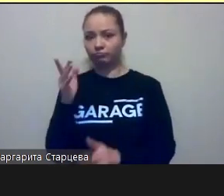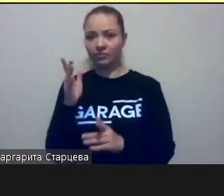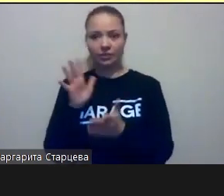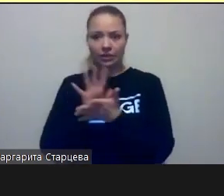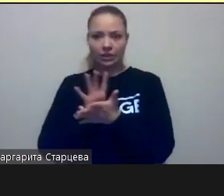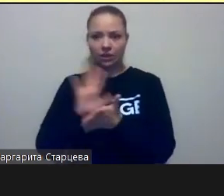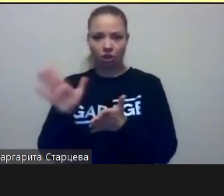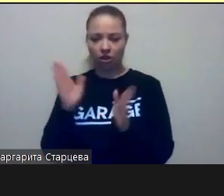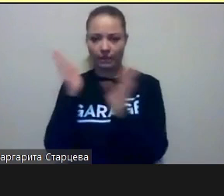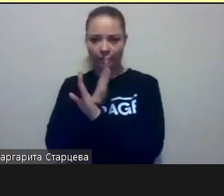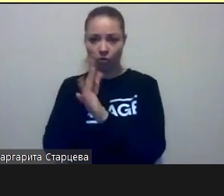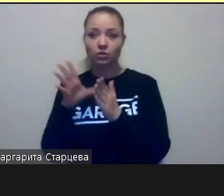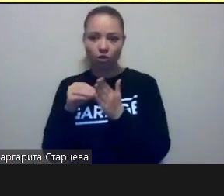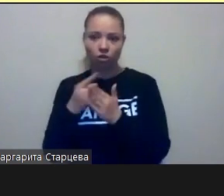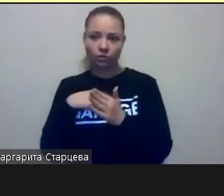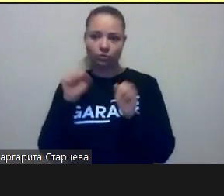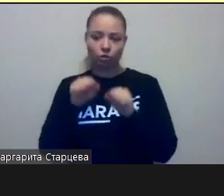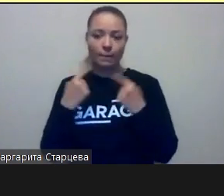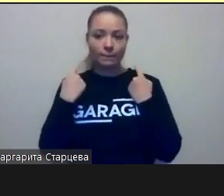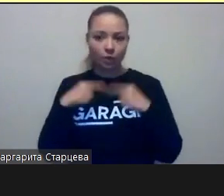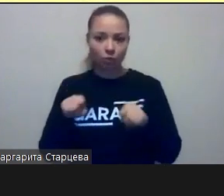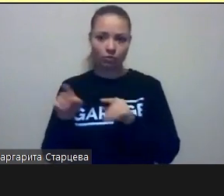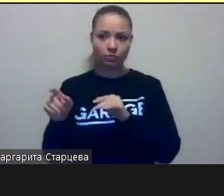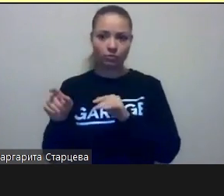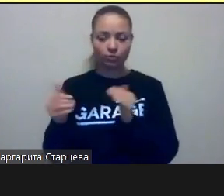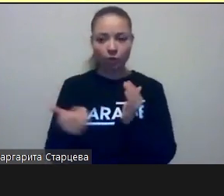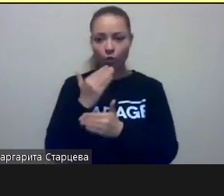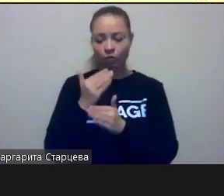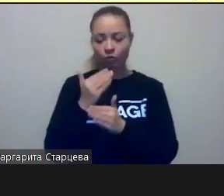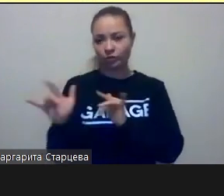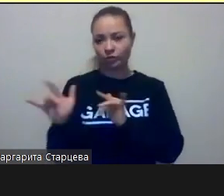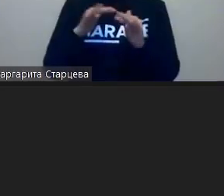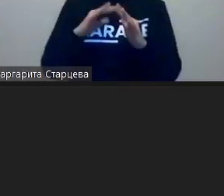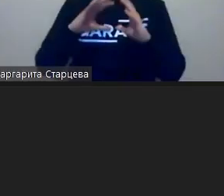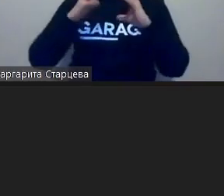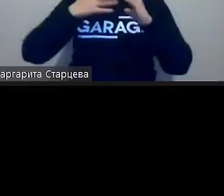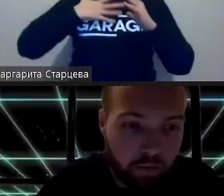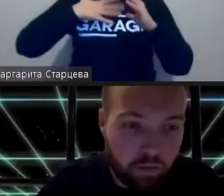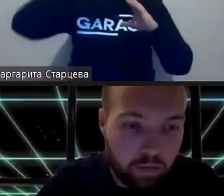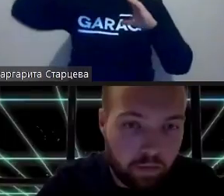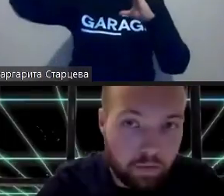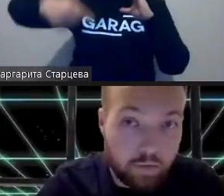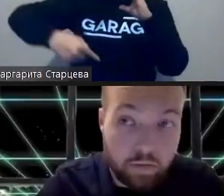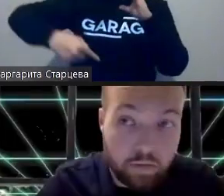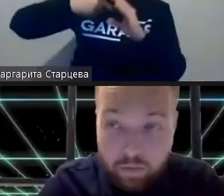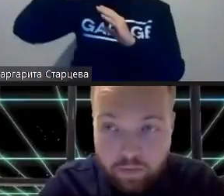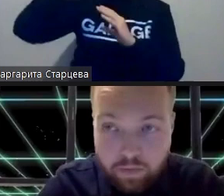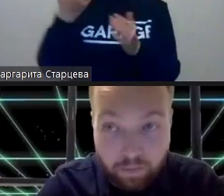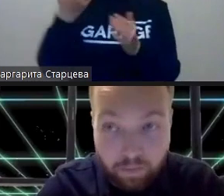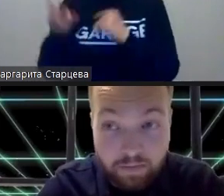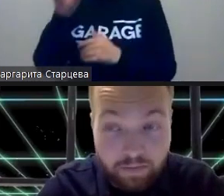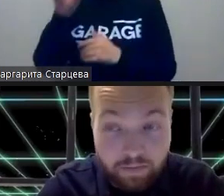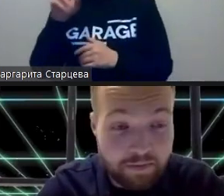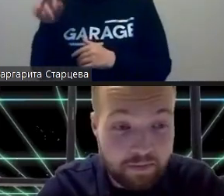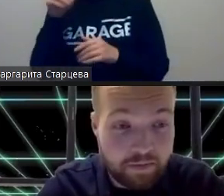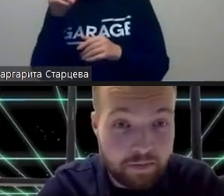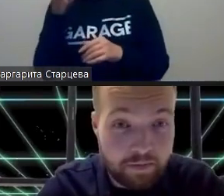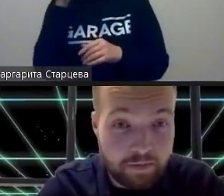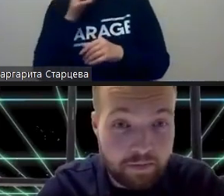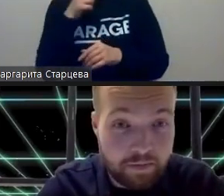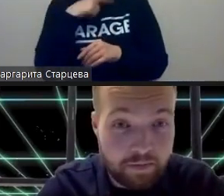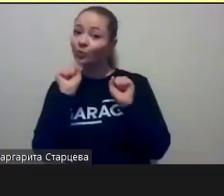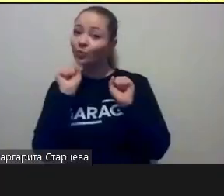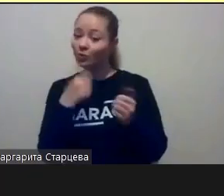we said with Iaroslav that why we don't do, then we test to do a flight. I mean, this is